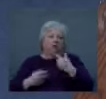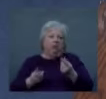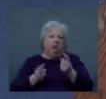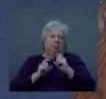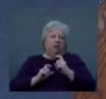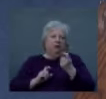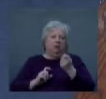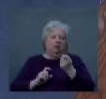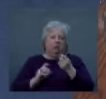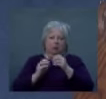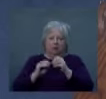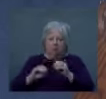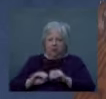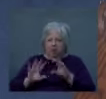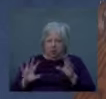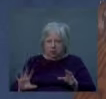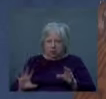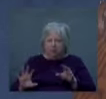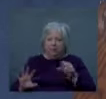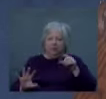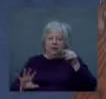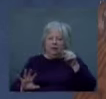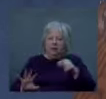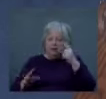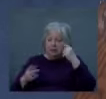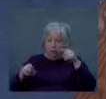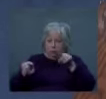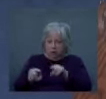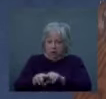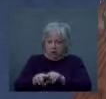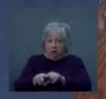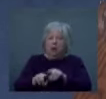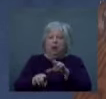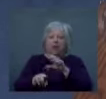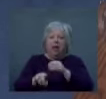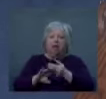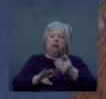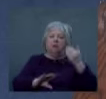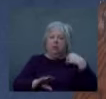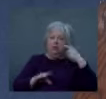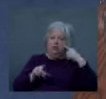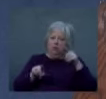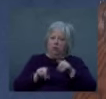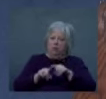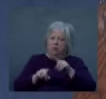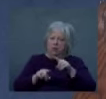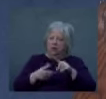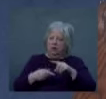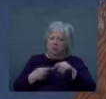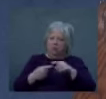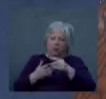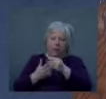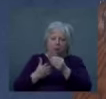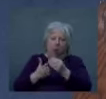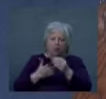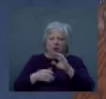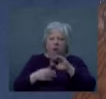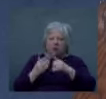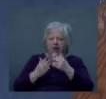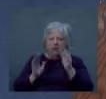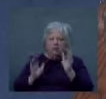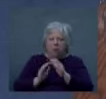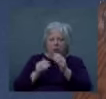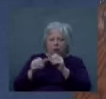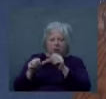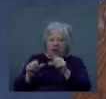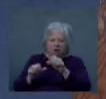then, this agreement and the ones that have come previous where they bought all these parcels of land, were